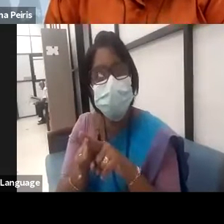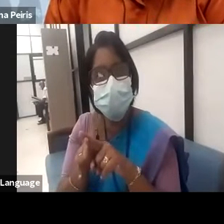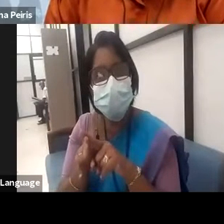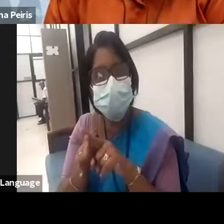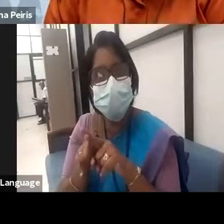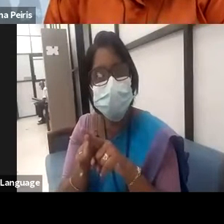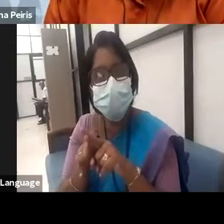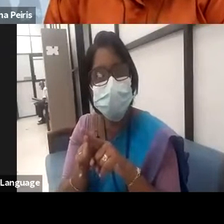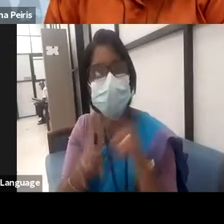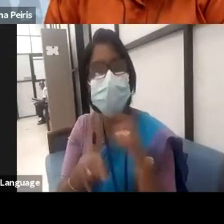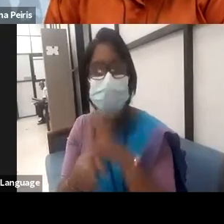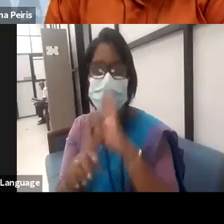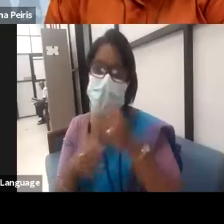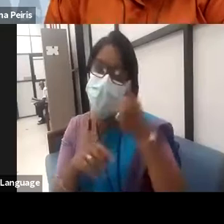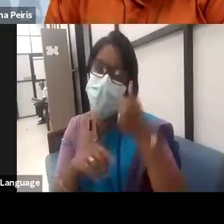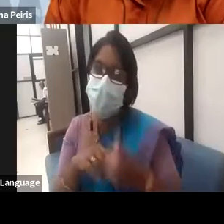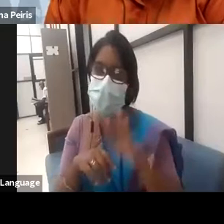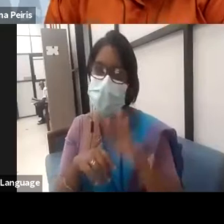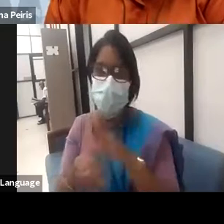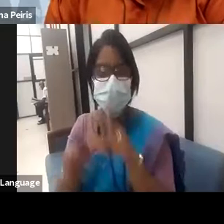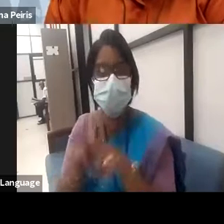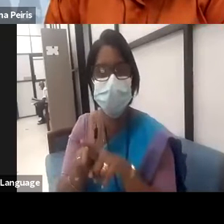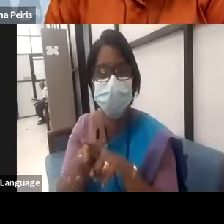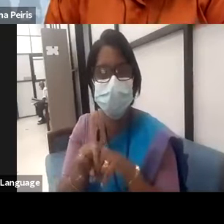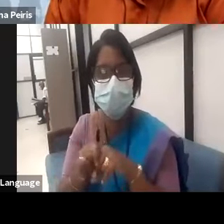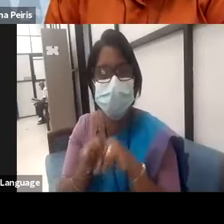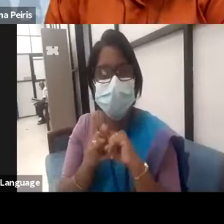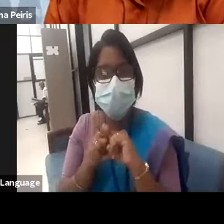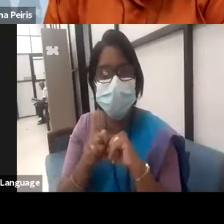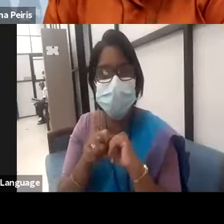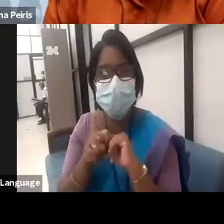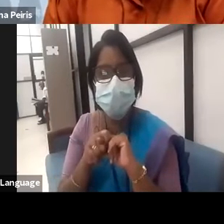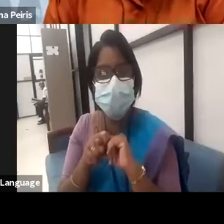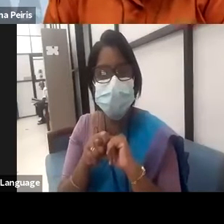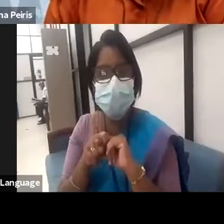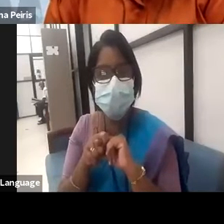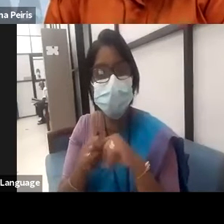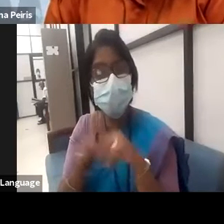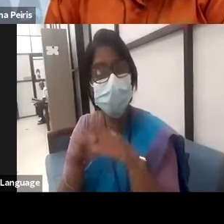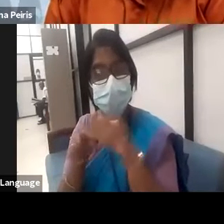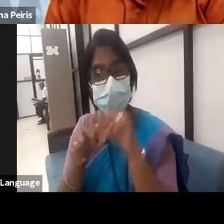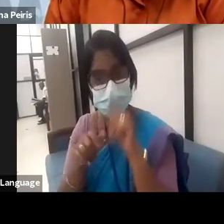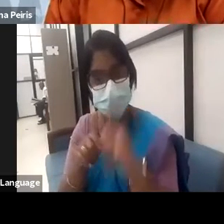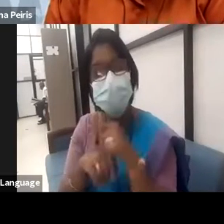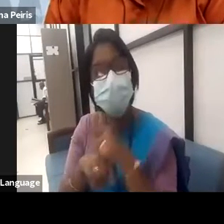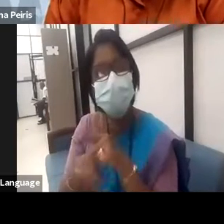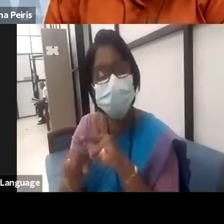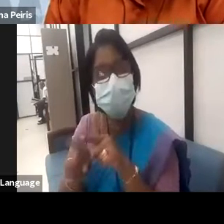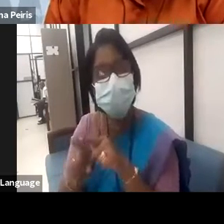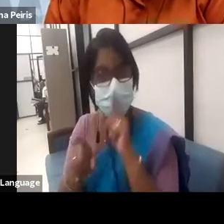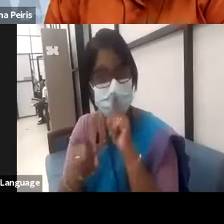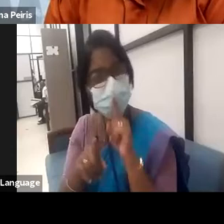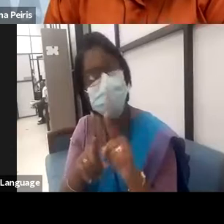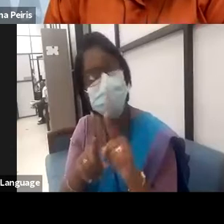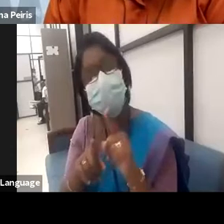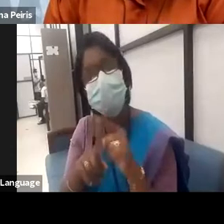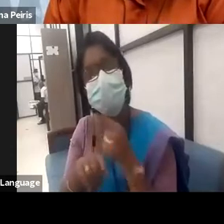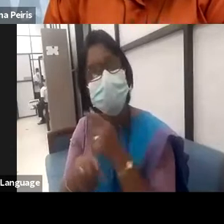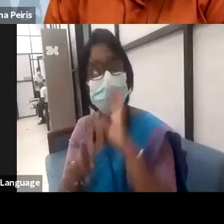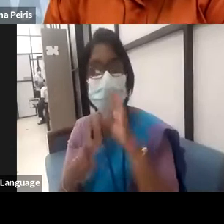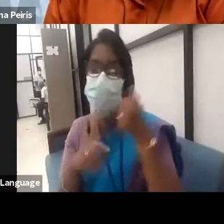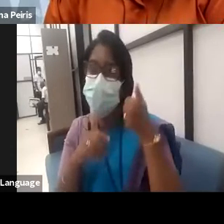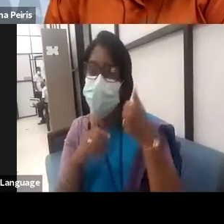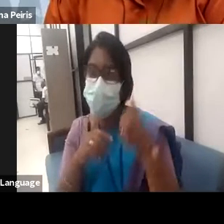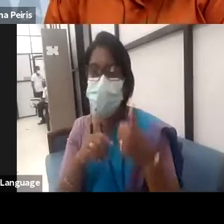assets register, right? But you actually have made it to work. And I think that's a great story that the audience and those who are there can